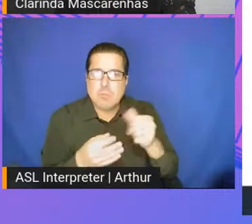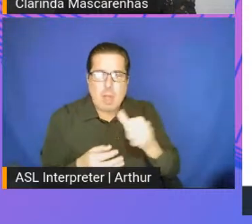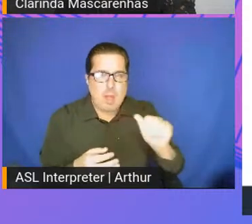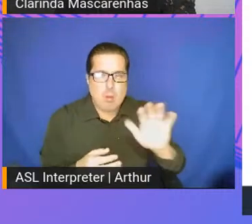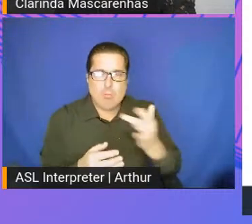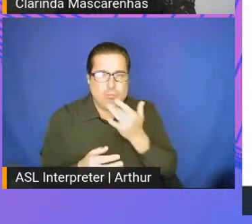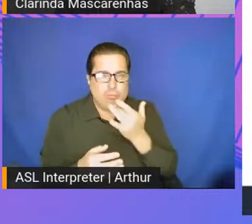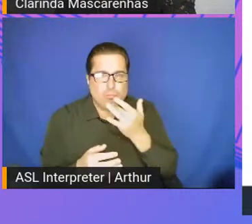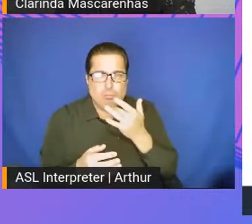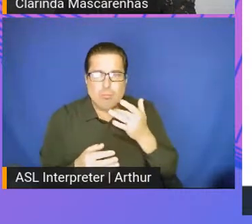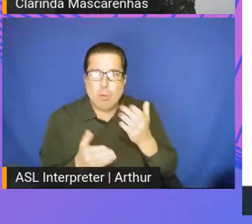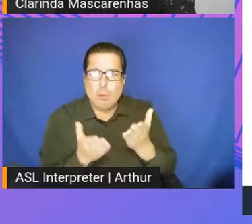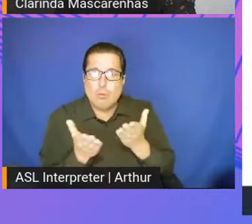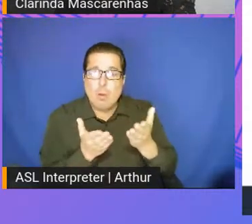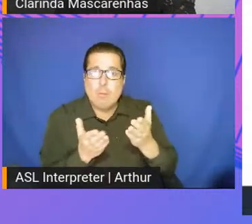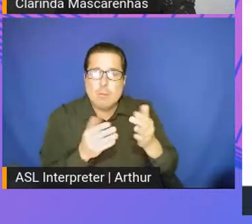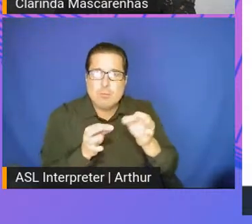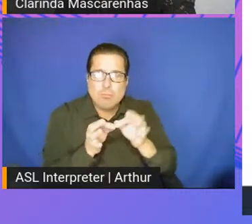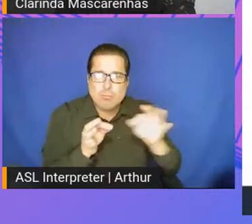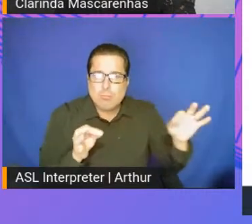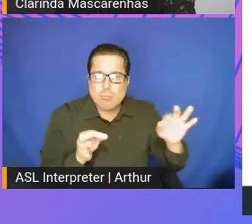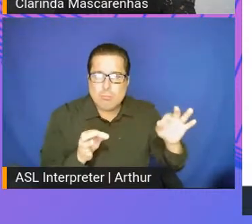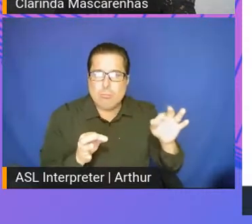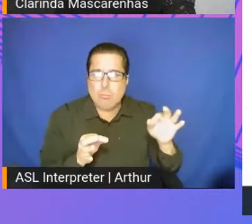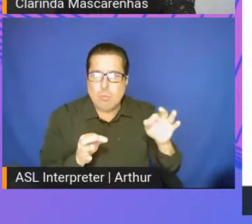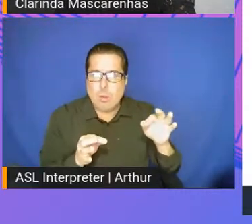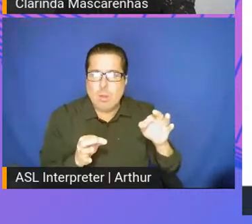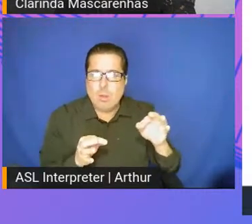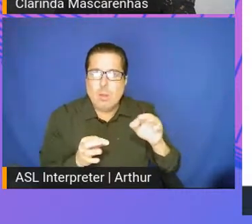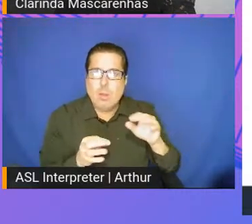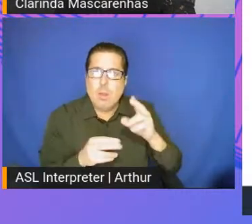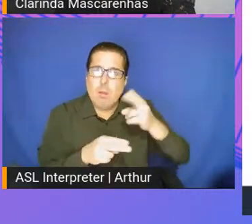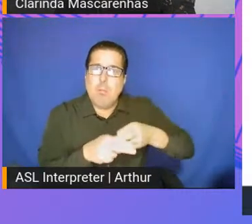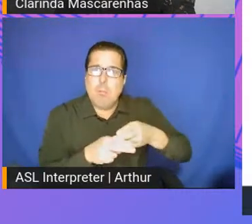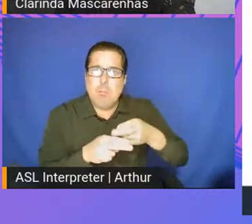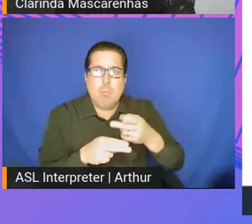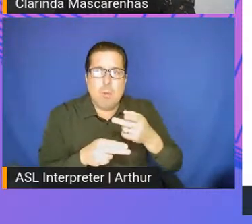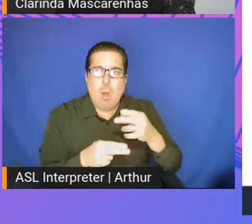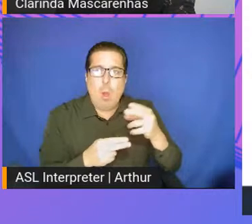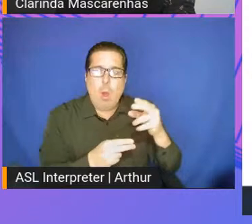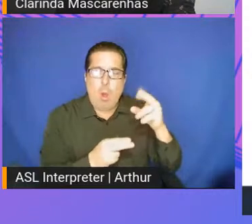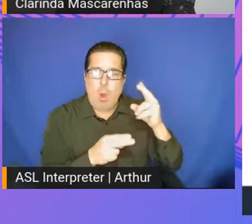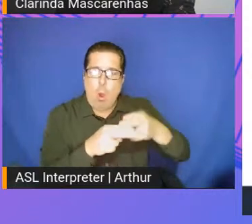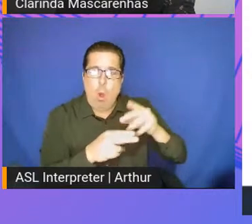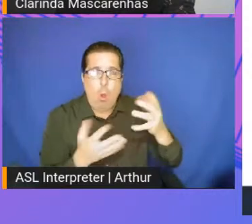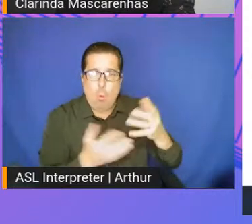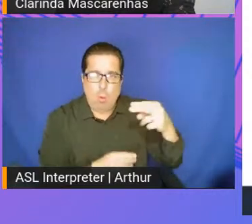your AppRunner service. Here we call it Hotel App.